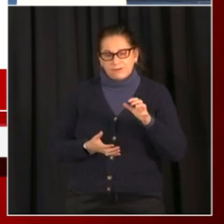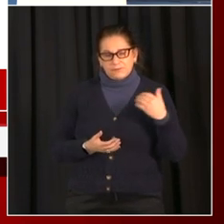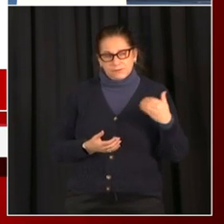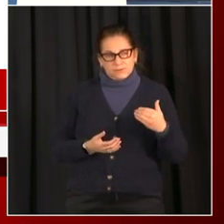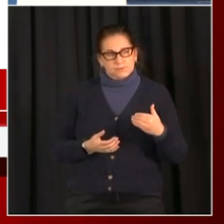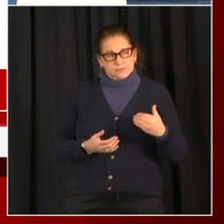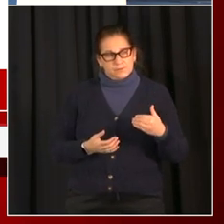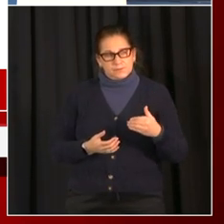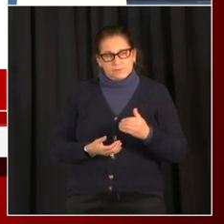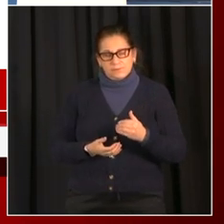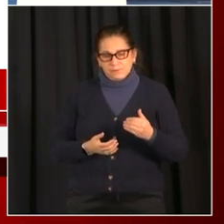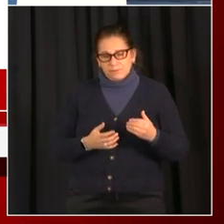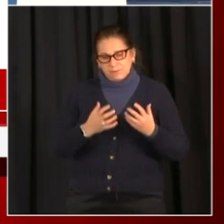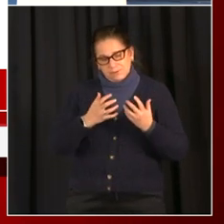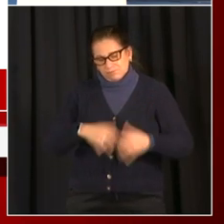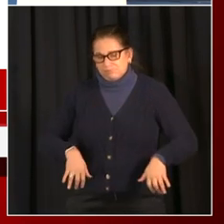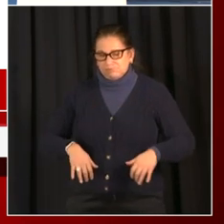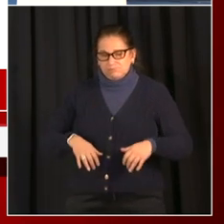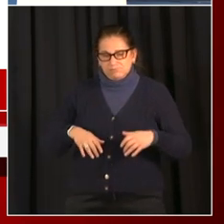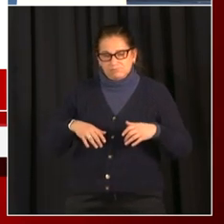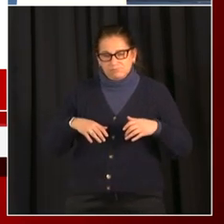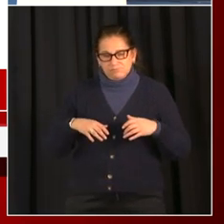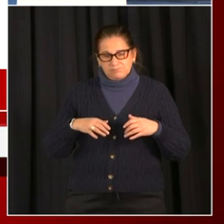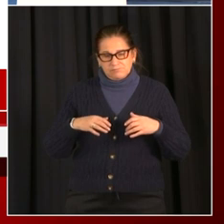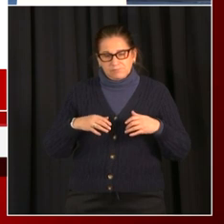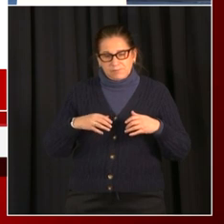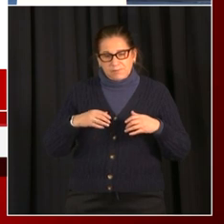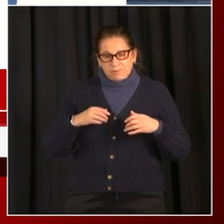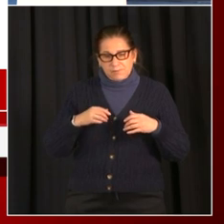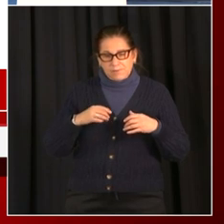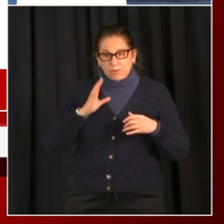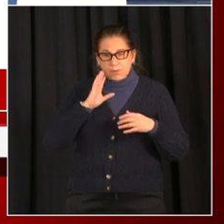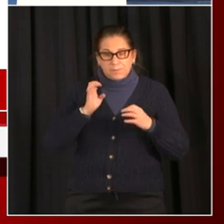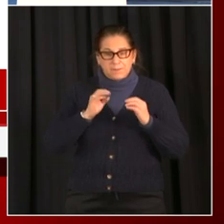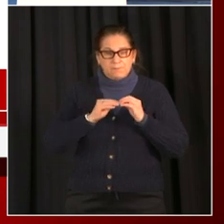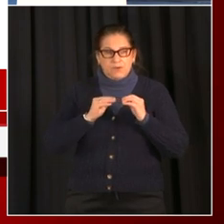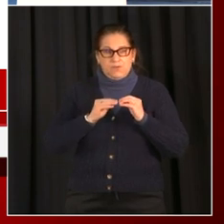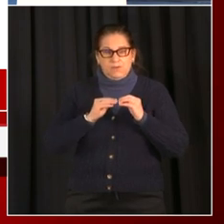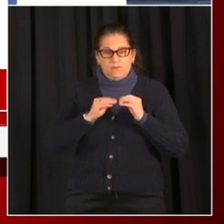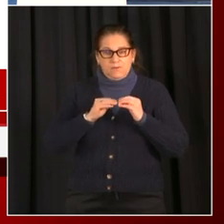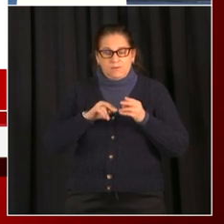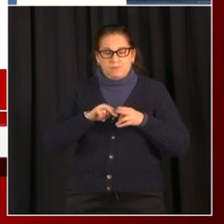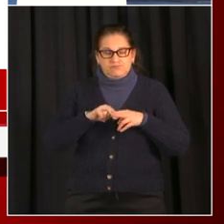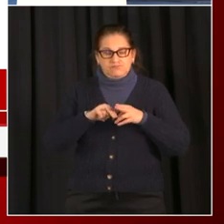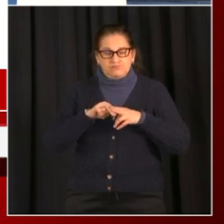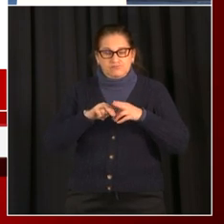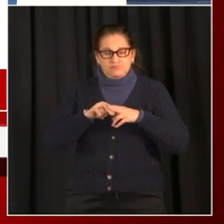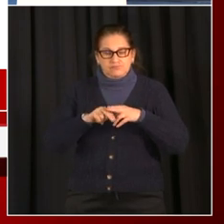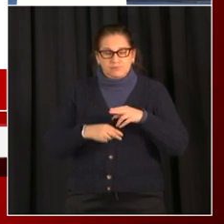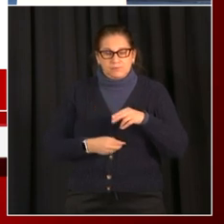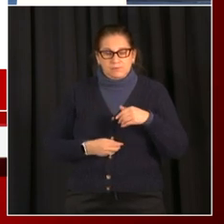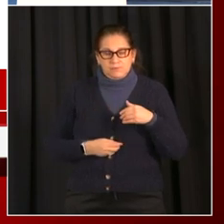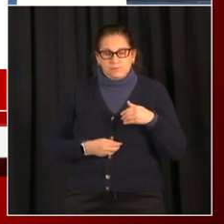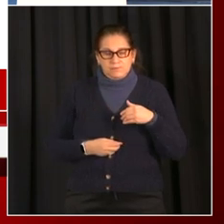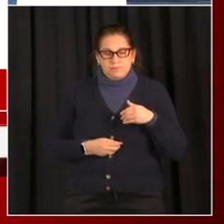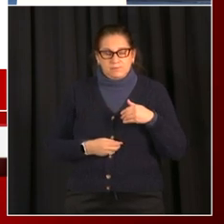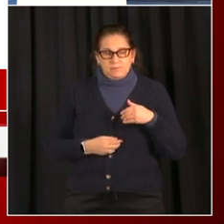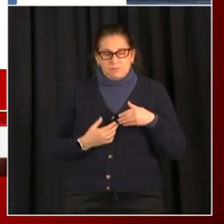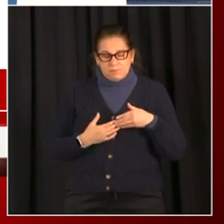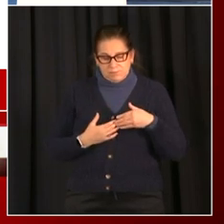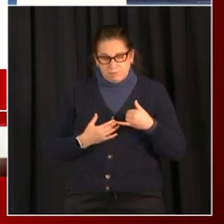well. It is likely that most of these vaccines will be administered by December 25th as